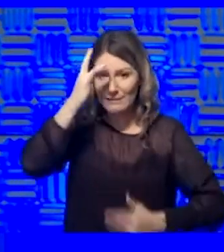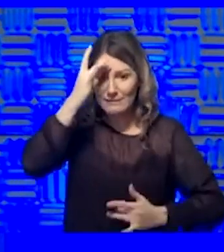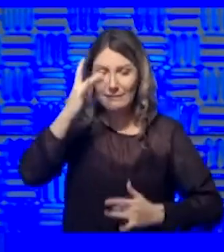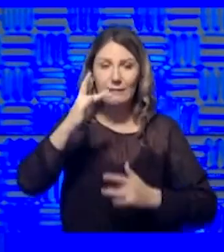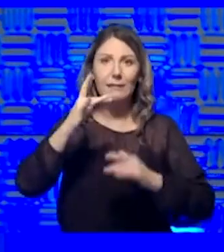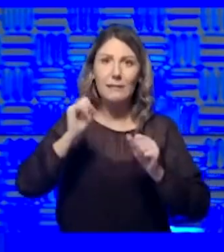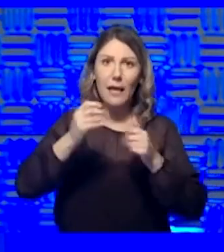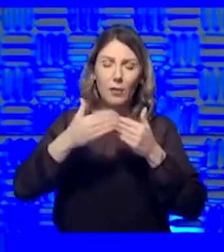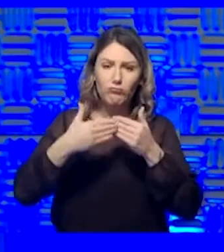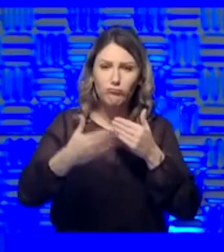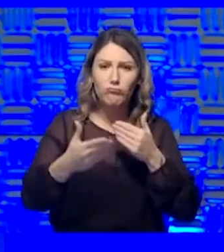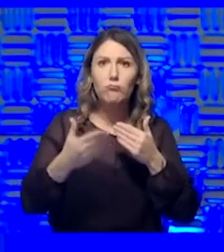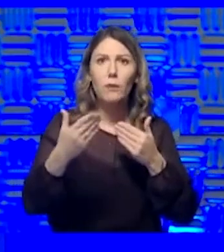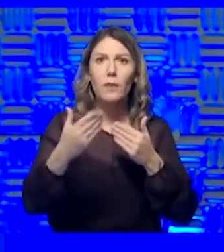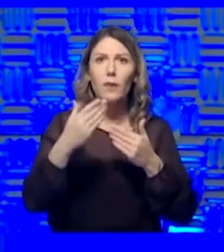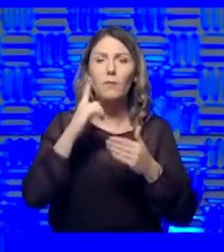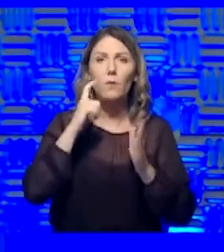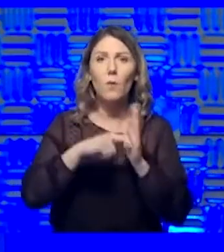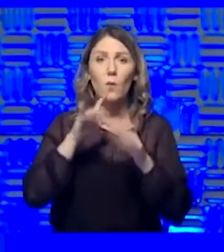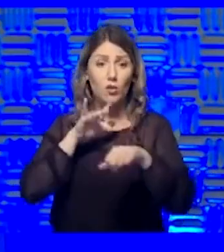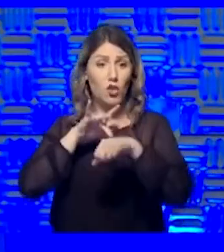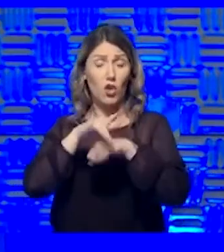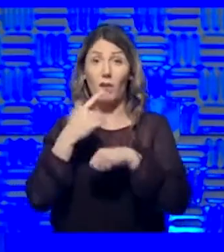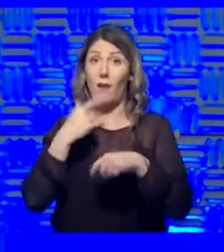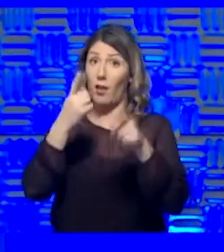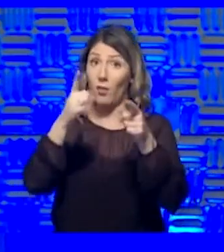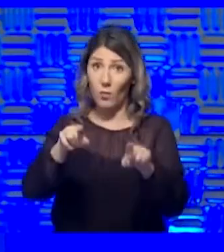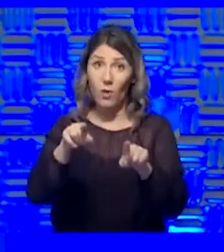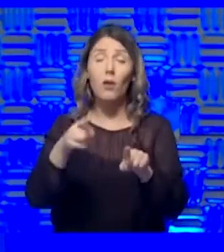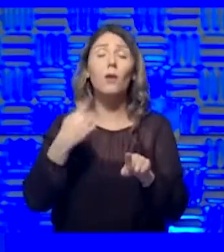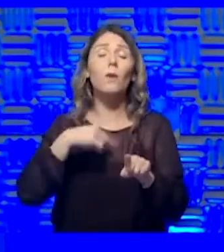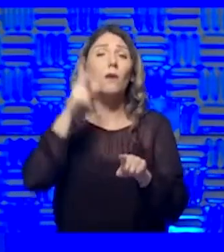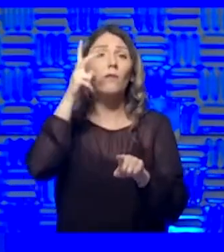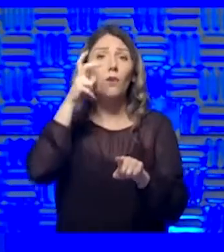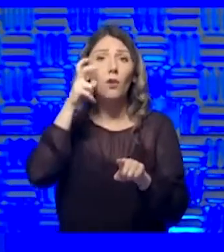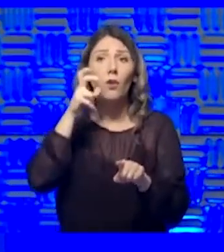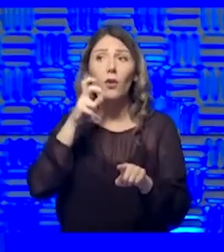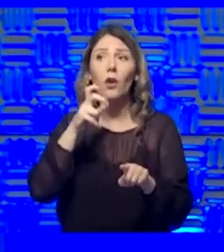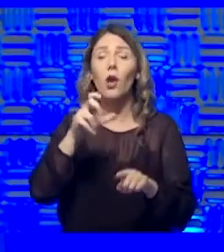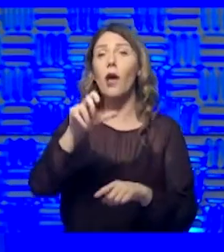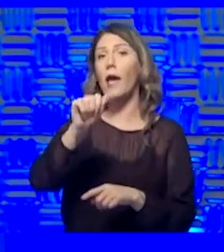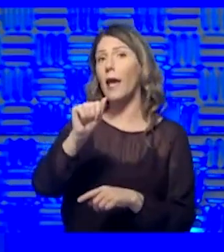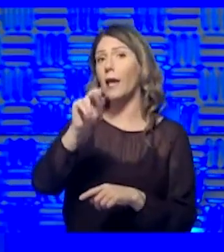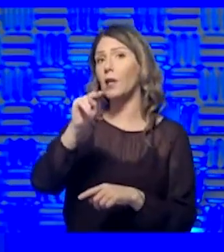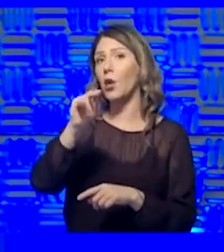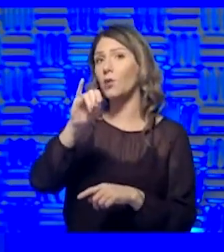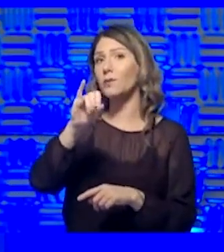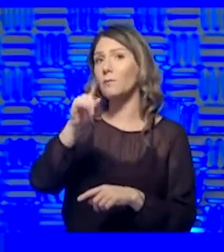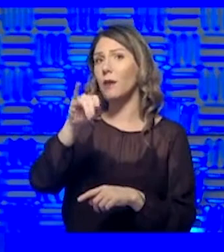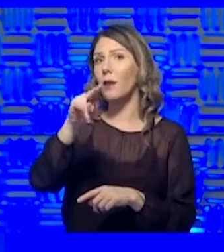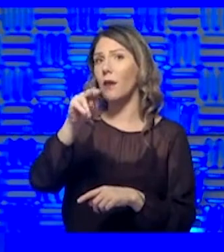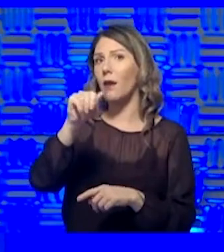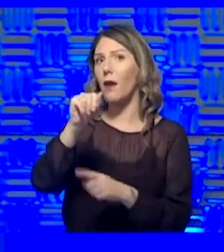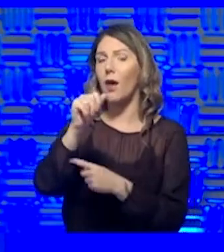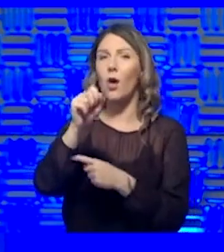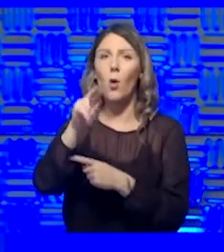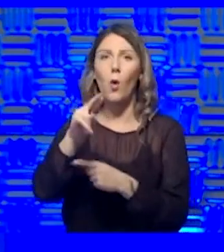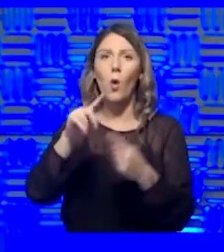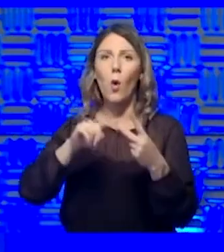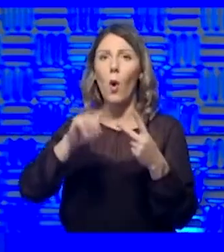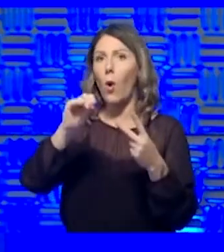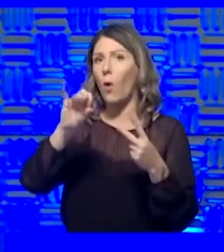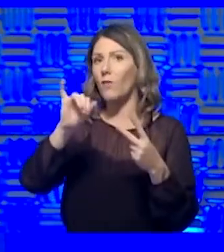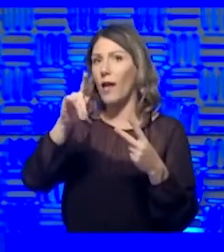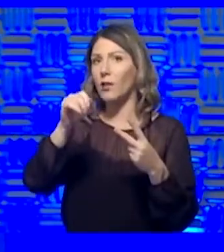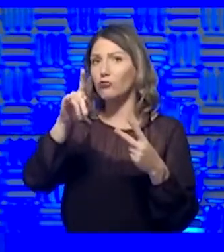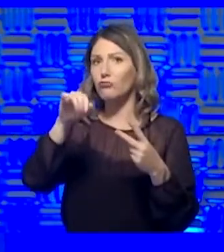notice that fairly early. I would agree. You know, we have heard of anosmia or olfactory neuroinvasion, which can maybe